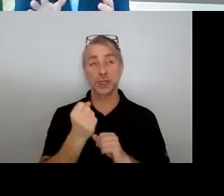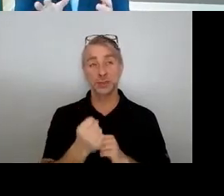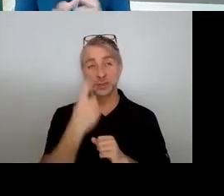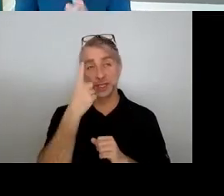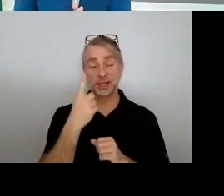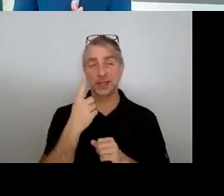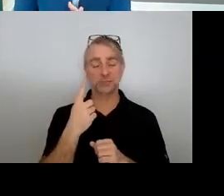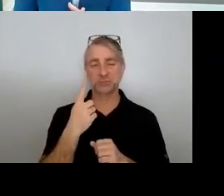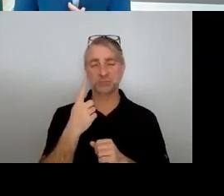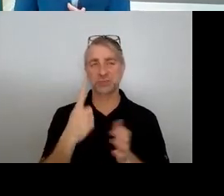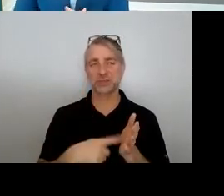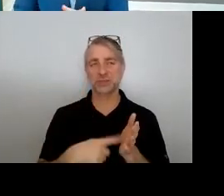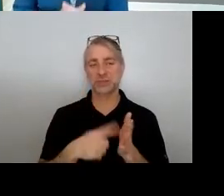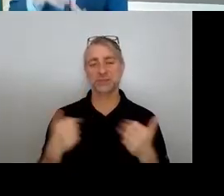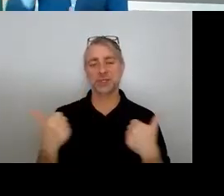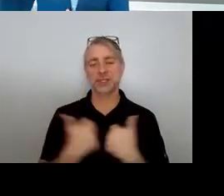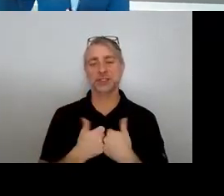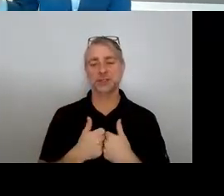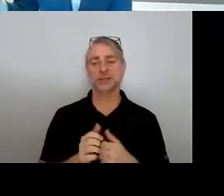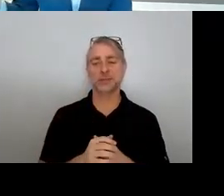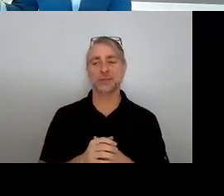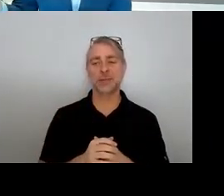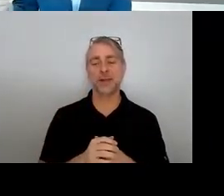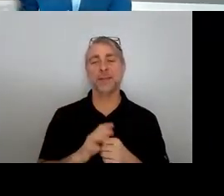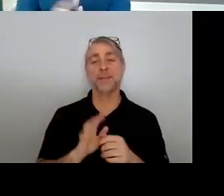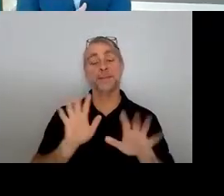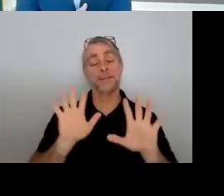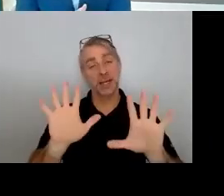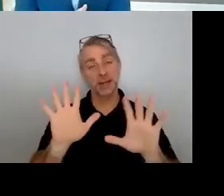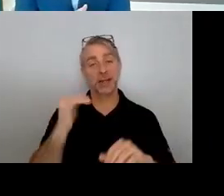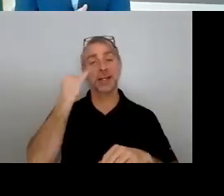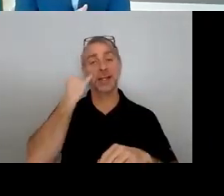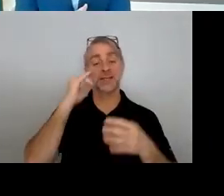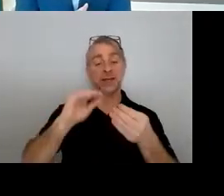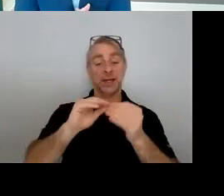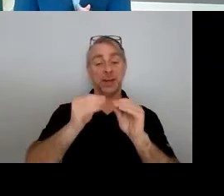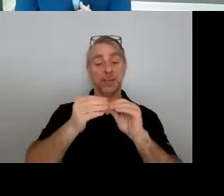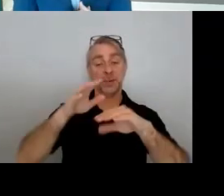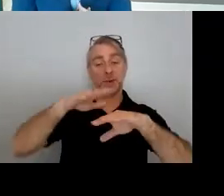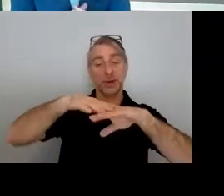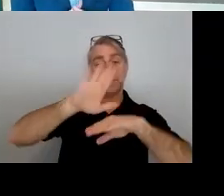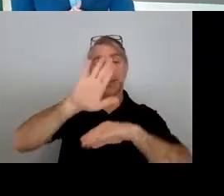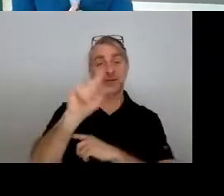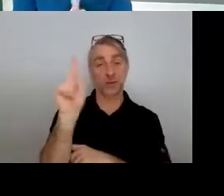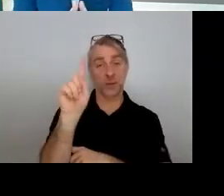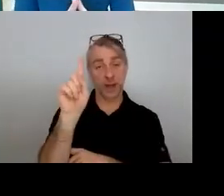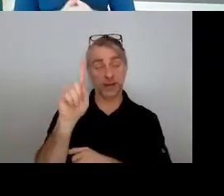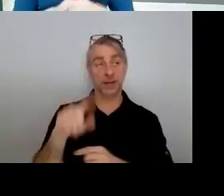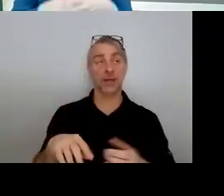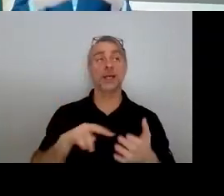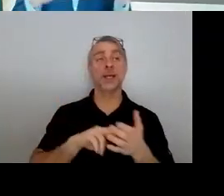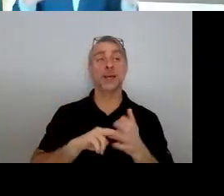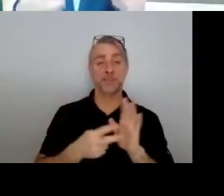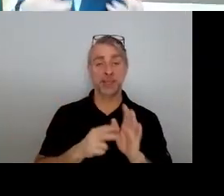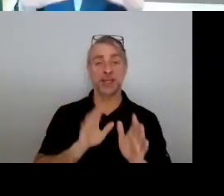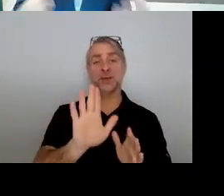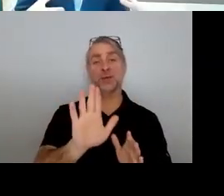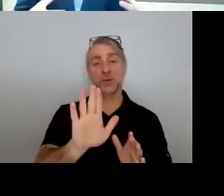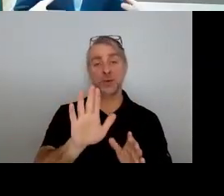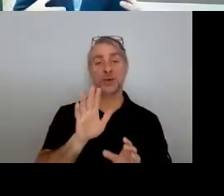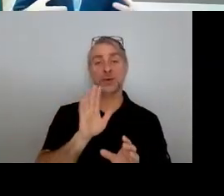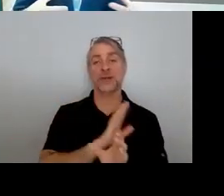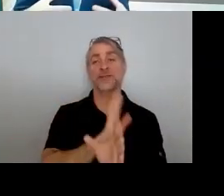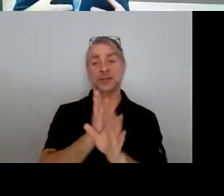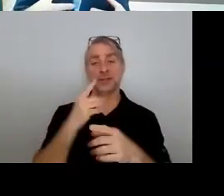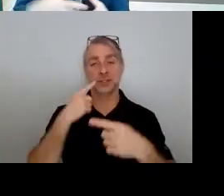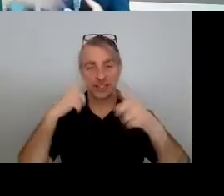most cases, a value that is above 1 means that the intervention was successful, means that the people in the